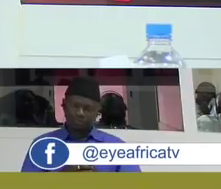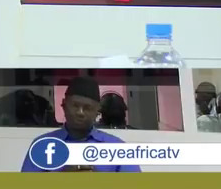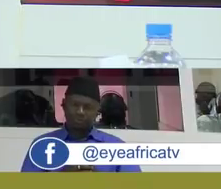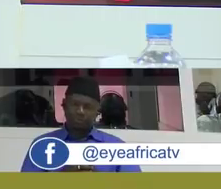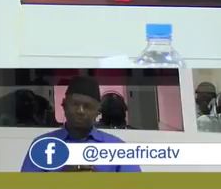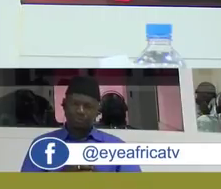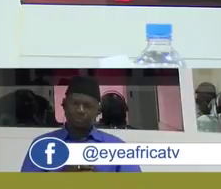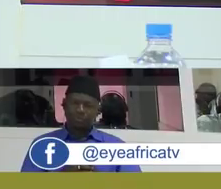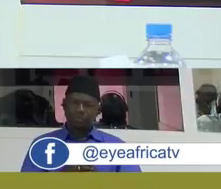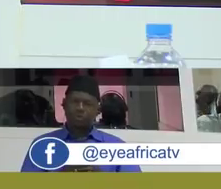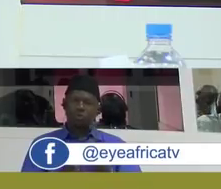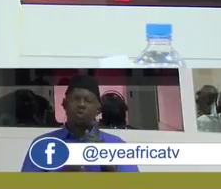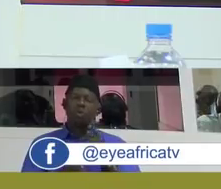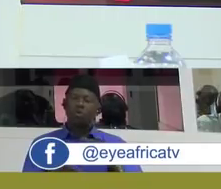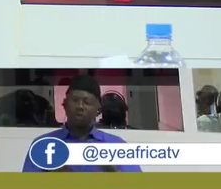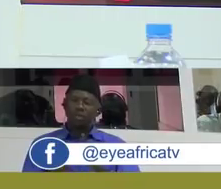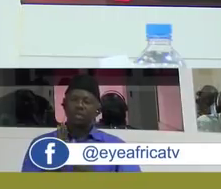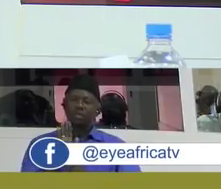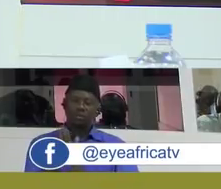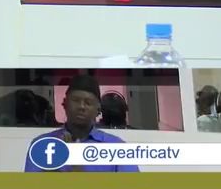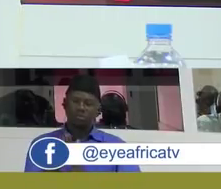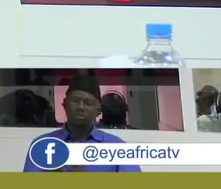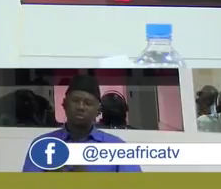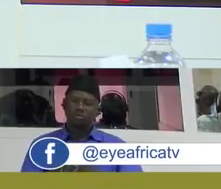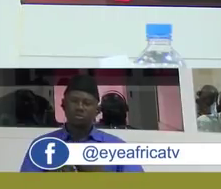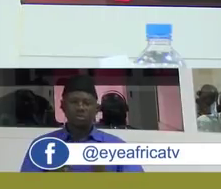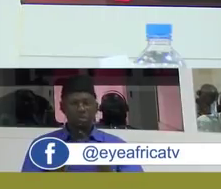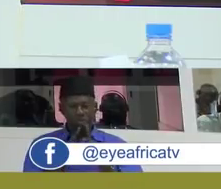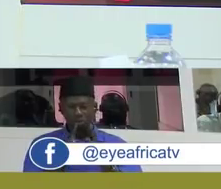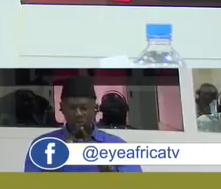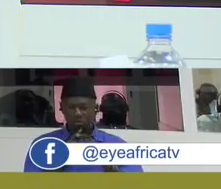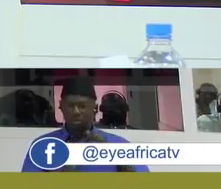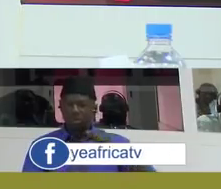a senior police officer to intervene.